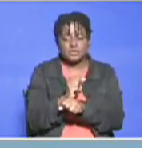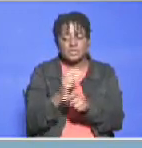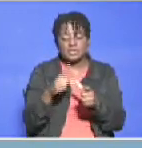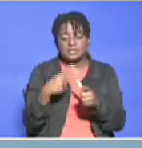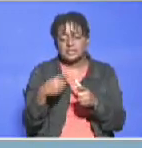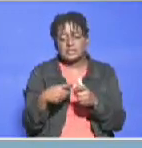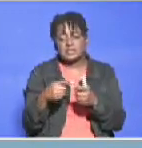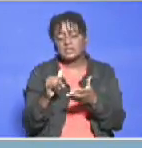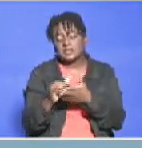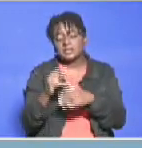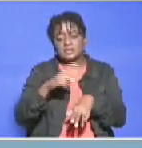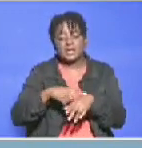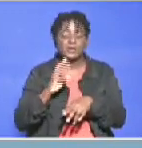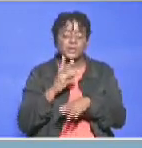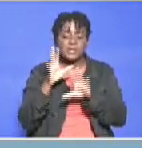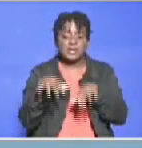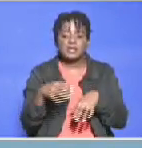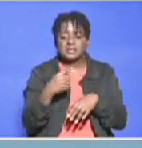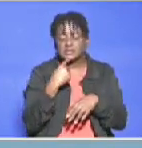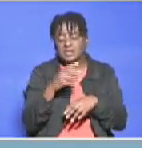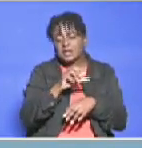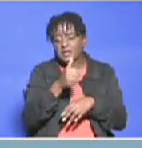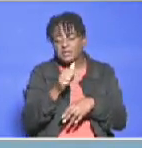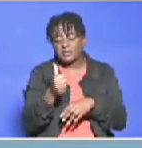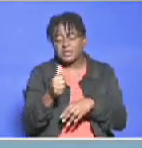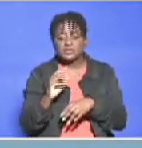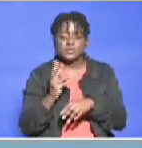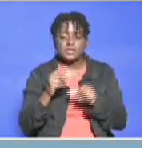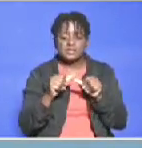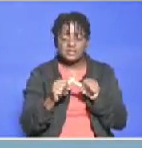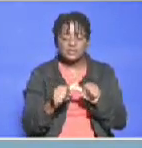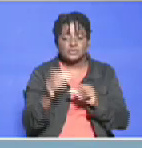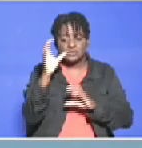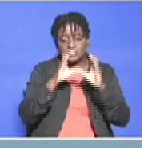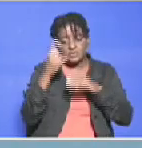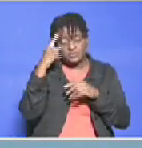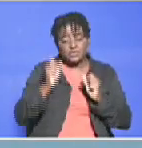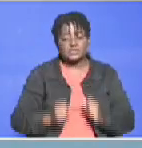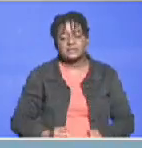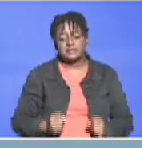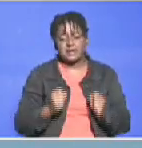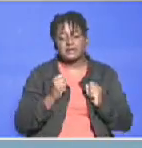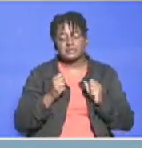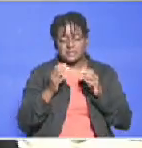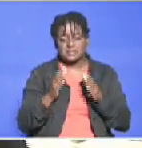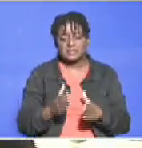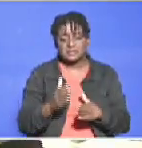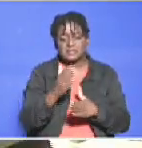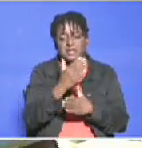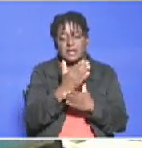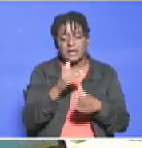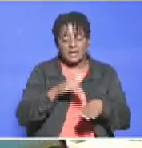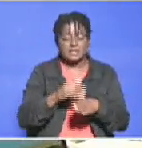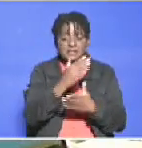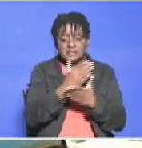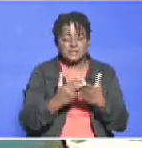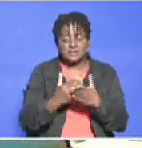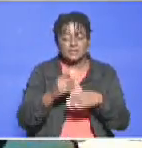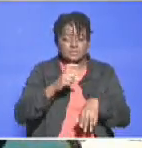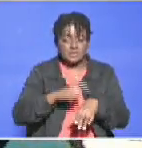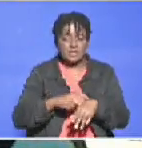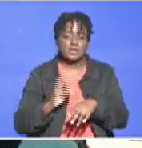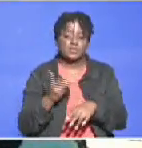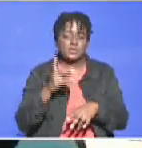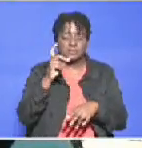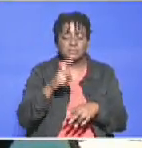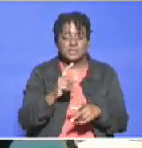as we are able to determine otherwise, we continue to actively look for survivors. At some point, obviously, we will have